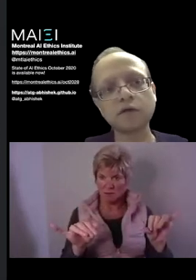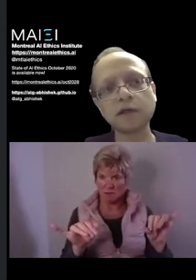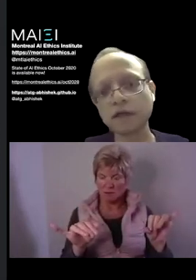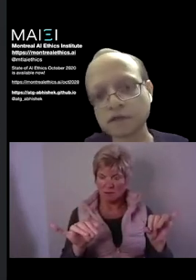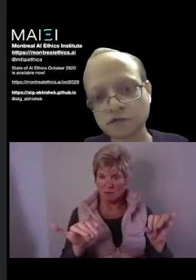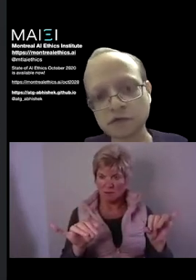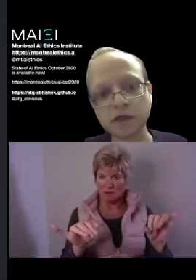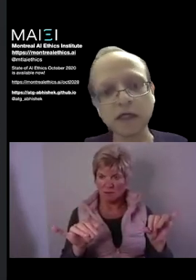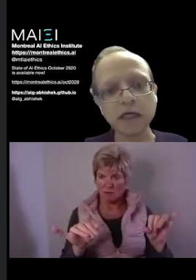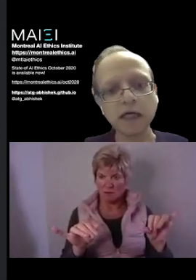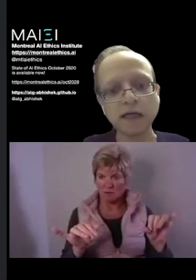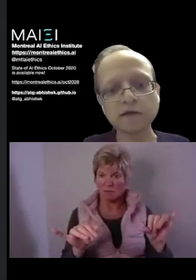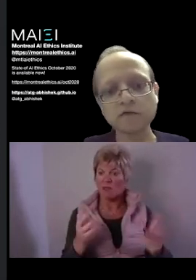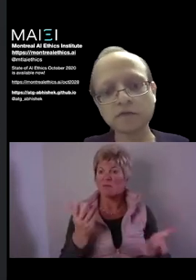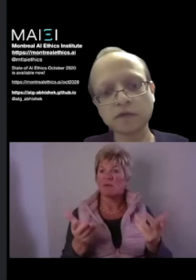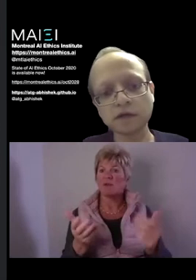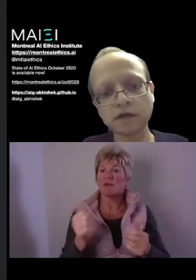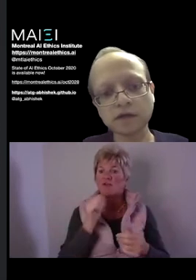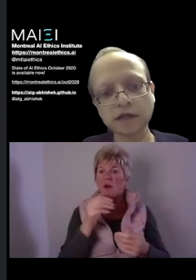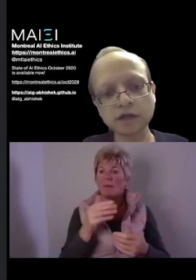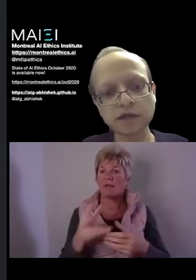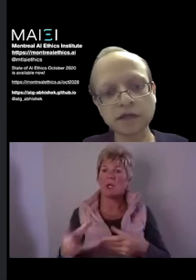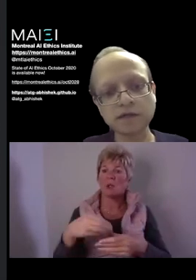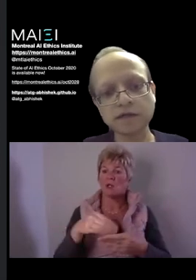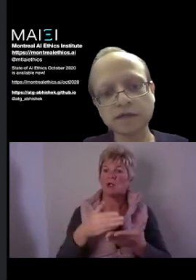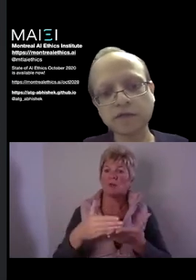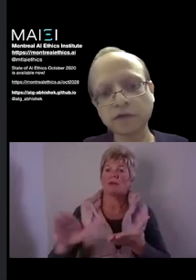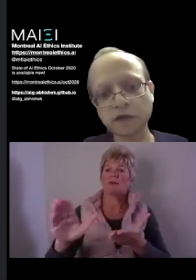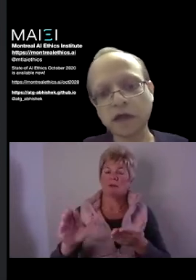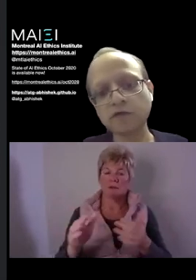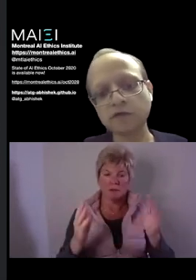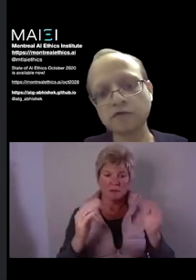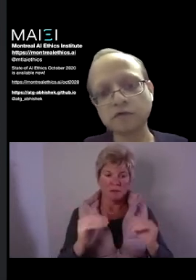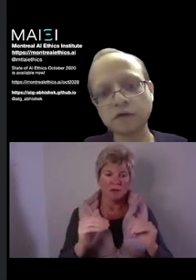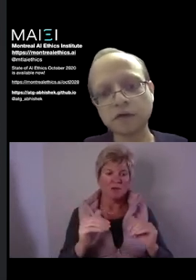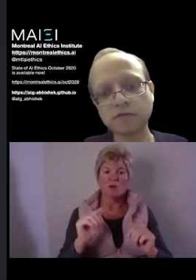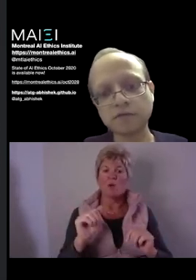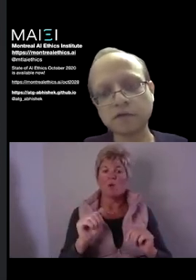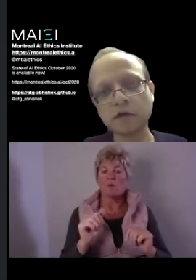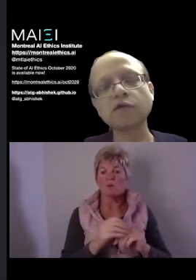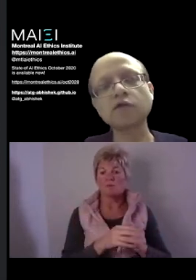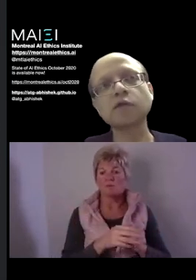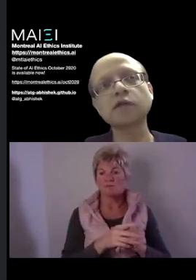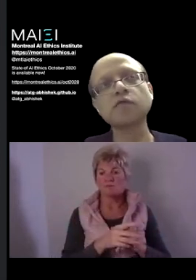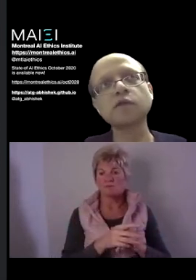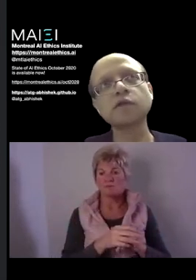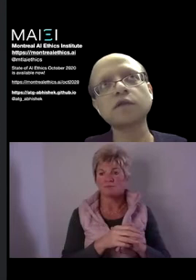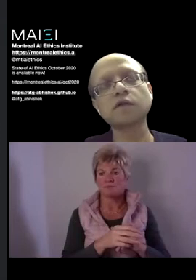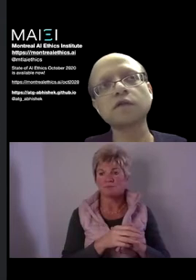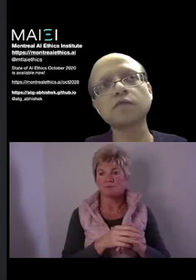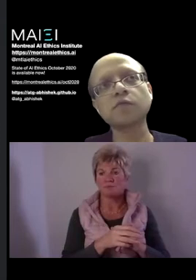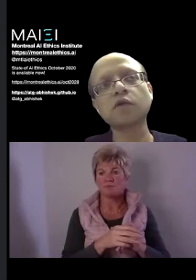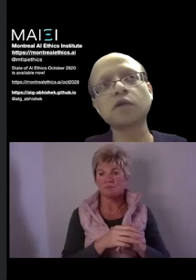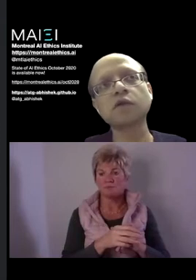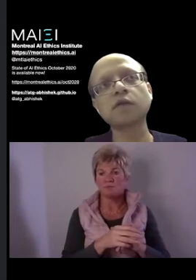of being exclusionary. And so essentially it's never enough to have a human in the loop. It's